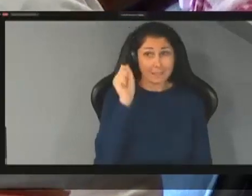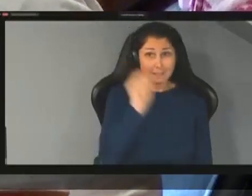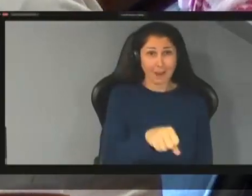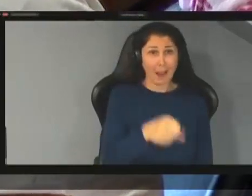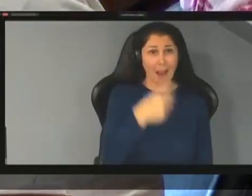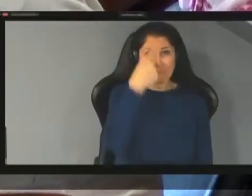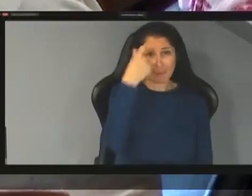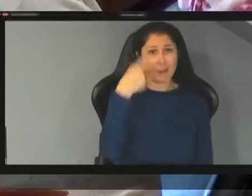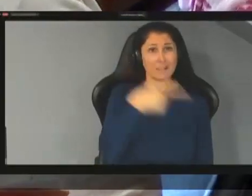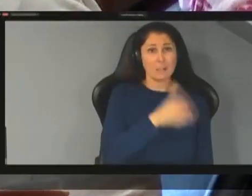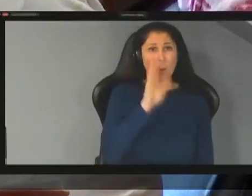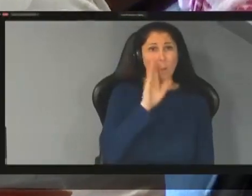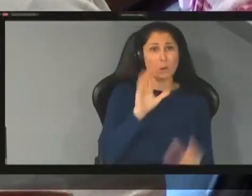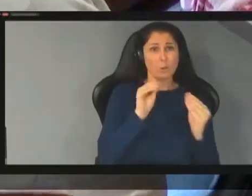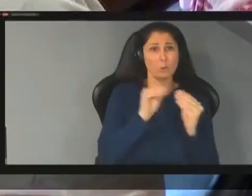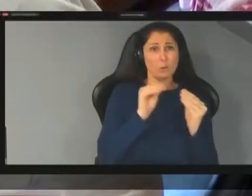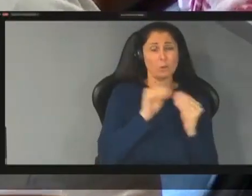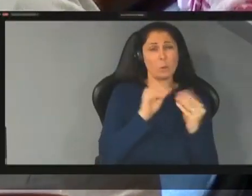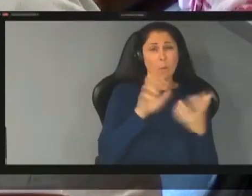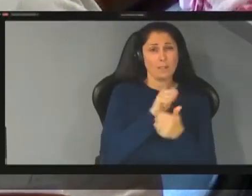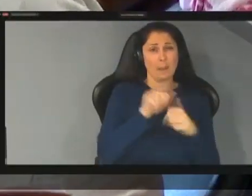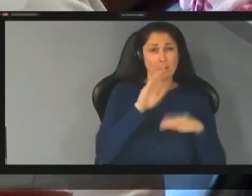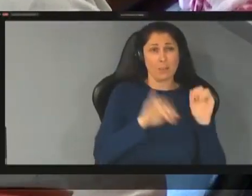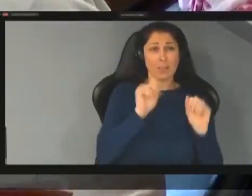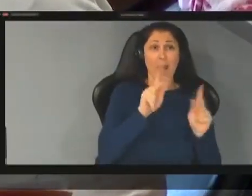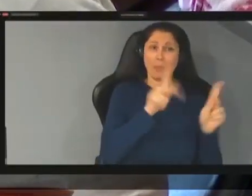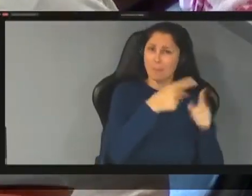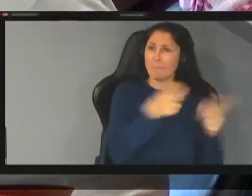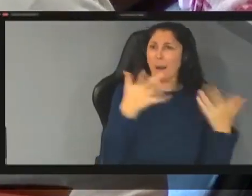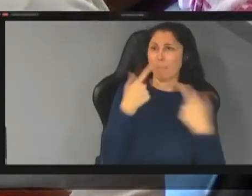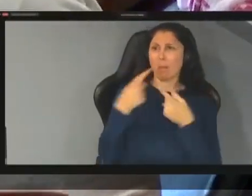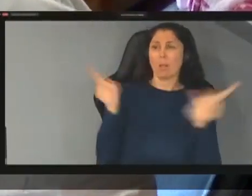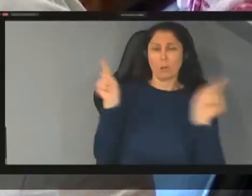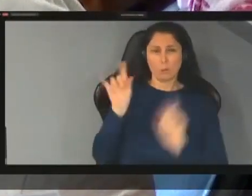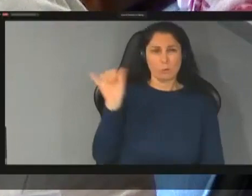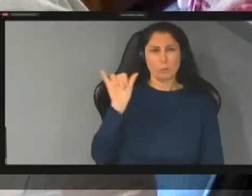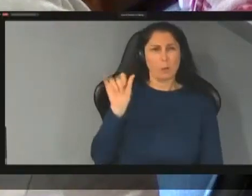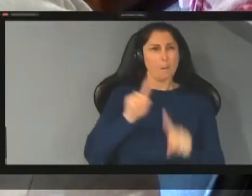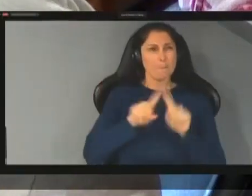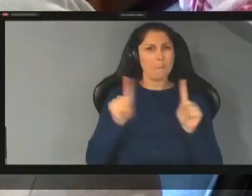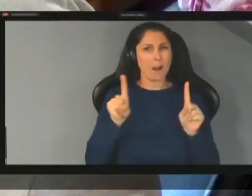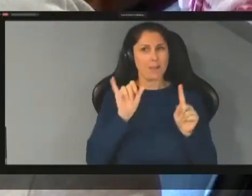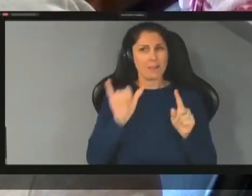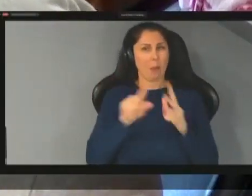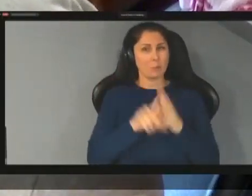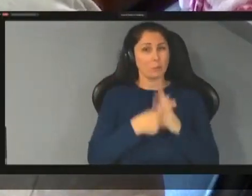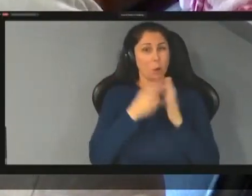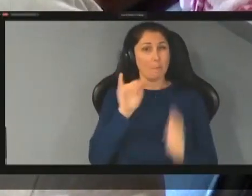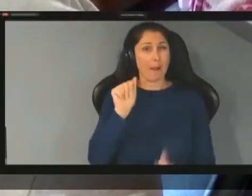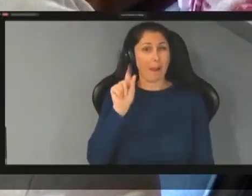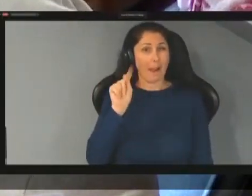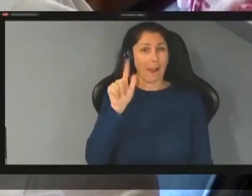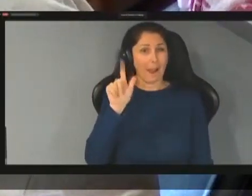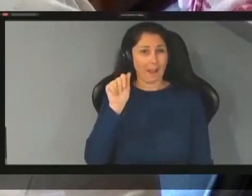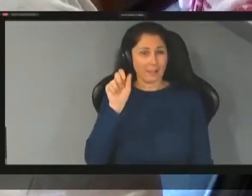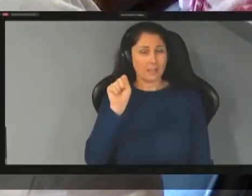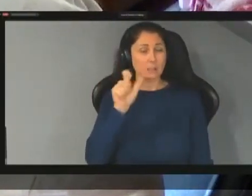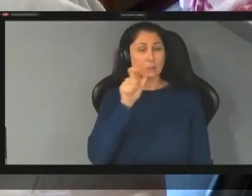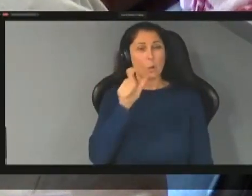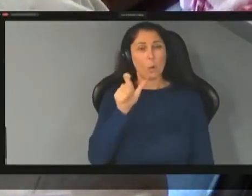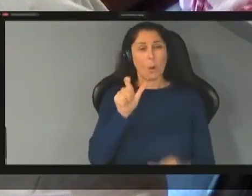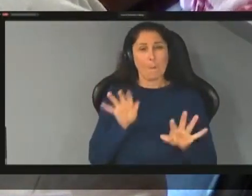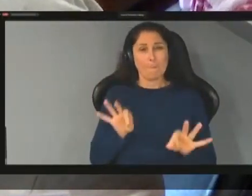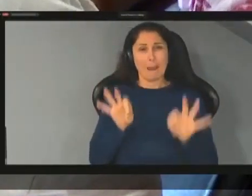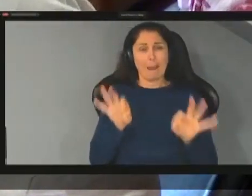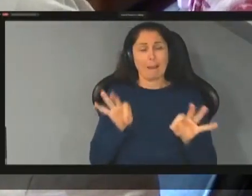that. And the people spoke. In any regard, it was started by Atlas, who picked up the